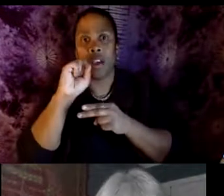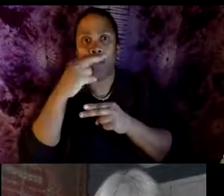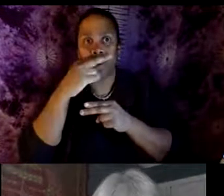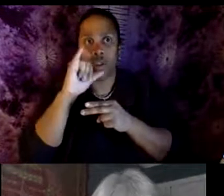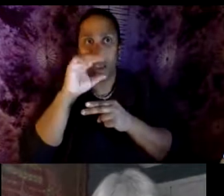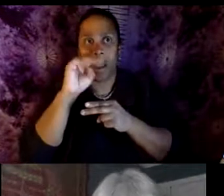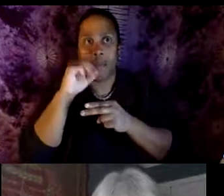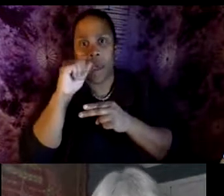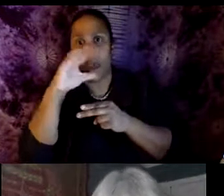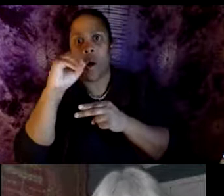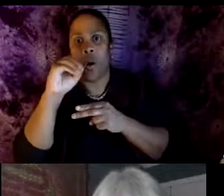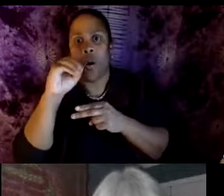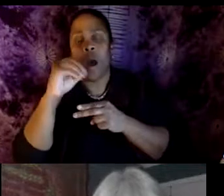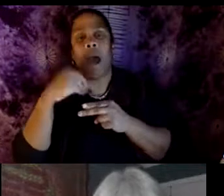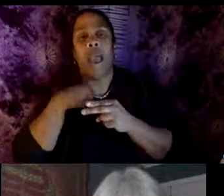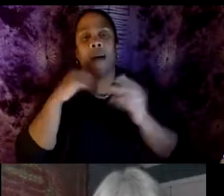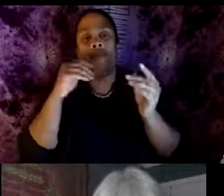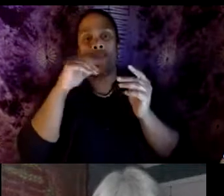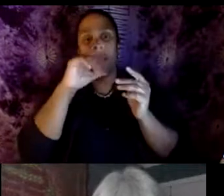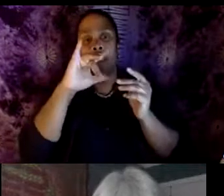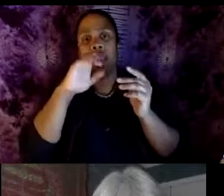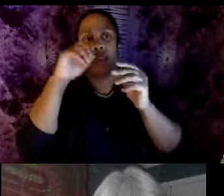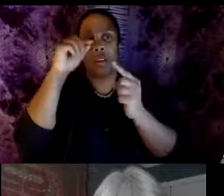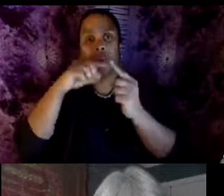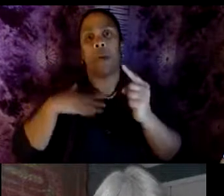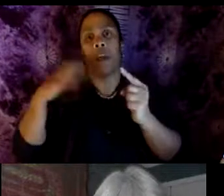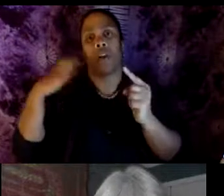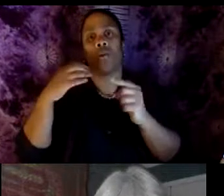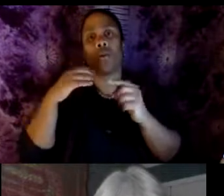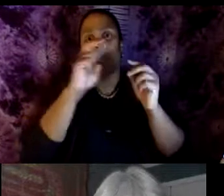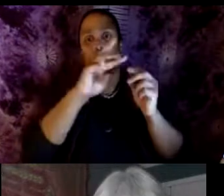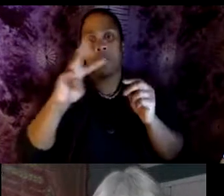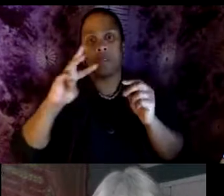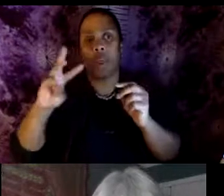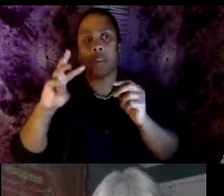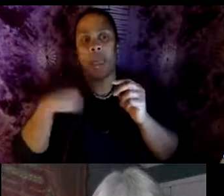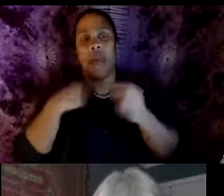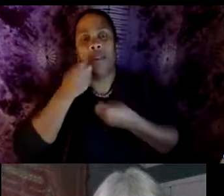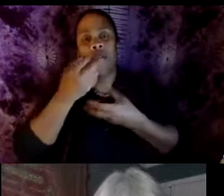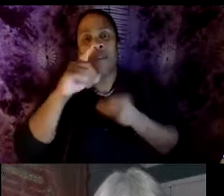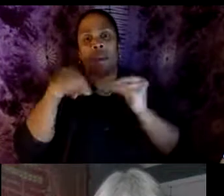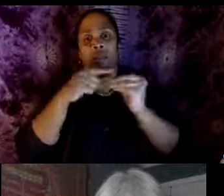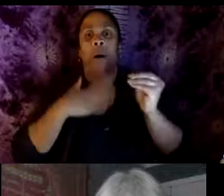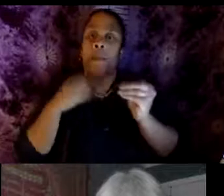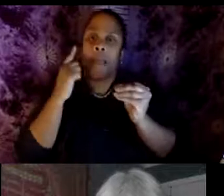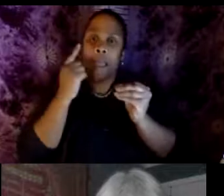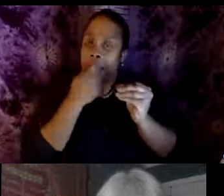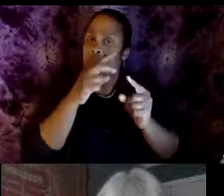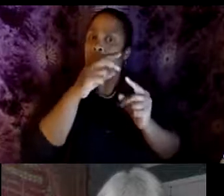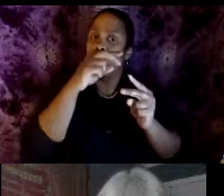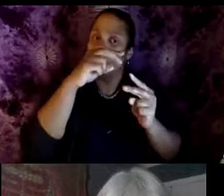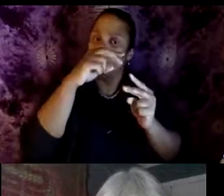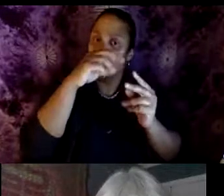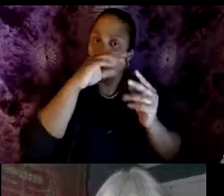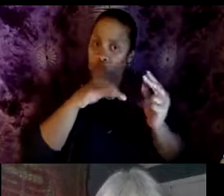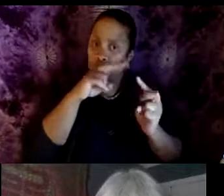LaureliShimayo.com. That has links to my coaching website, the website that has information on my eye readings, information on all these MeWe fairs, and the calendar for all the different events